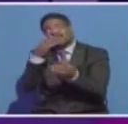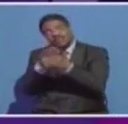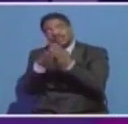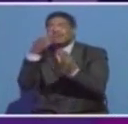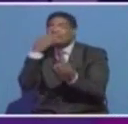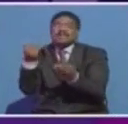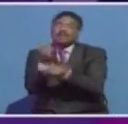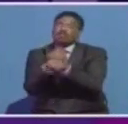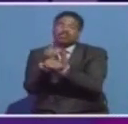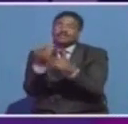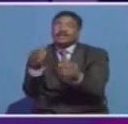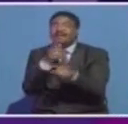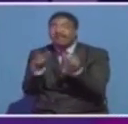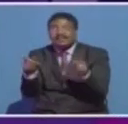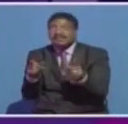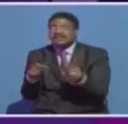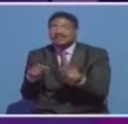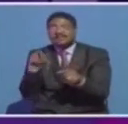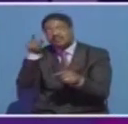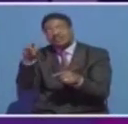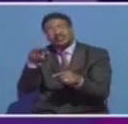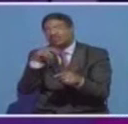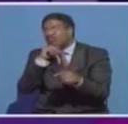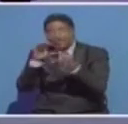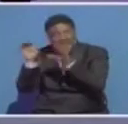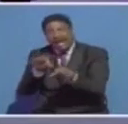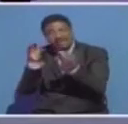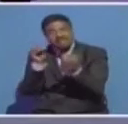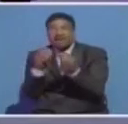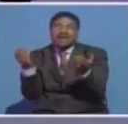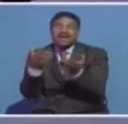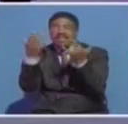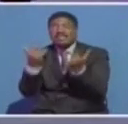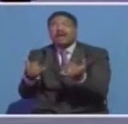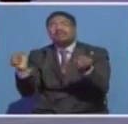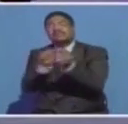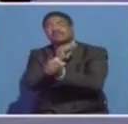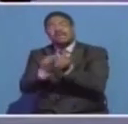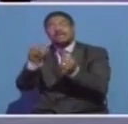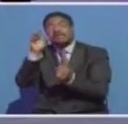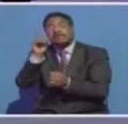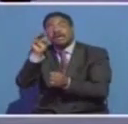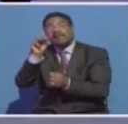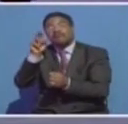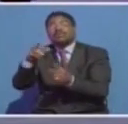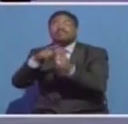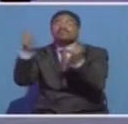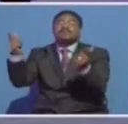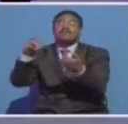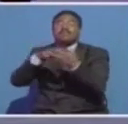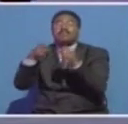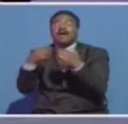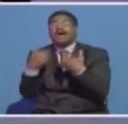Yes. And all that we don't have, and there's a huge burden on disaster management. Our job now is to look at